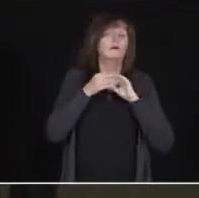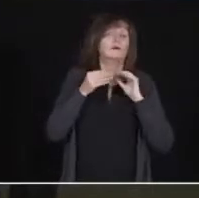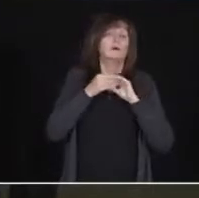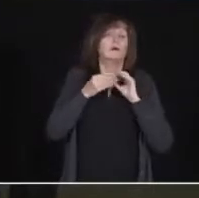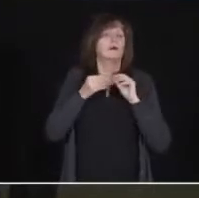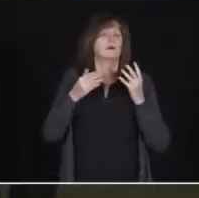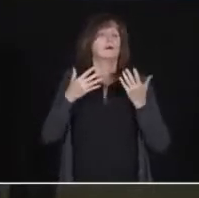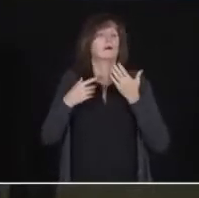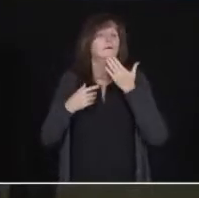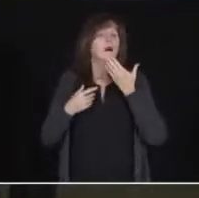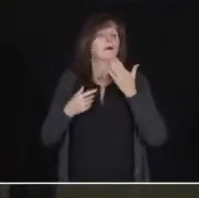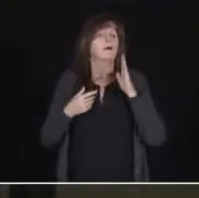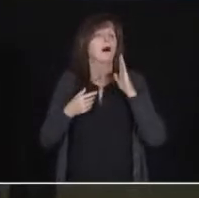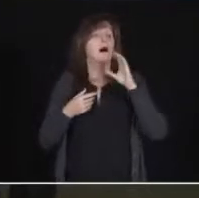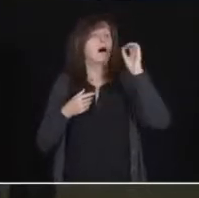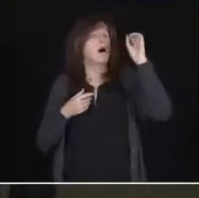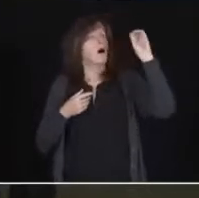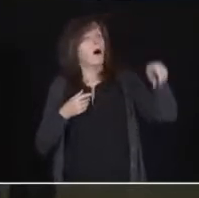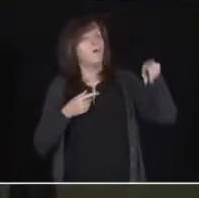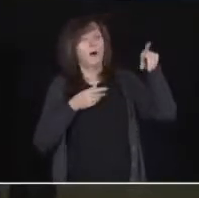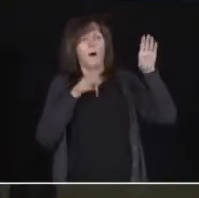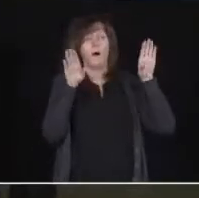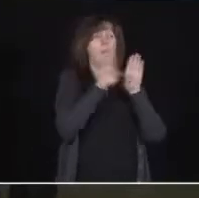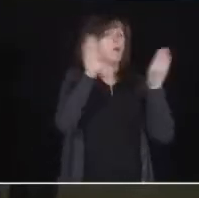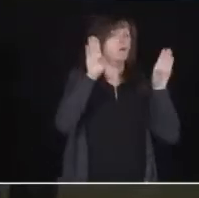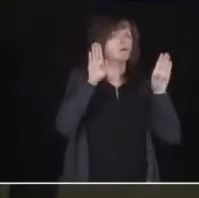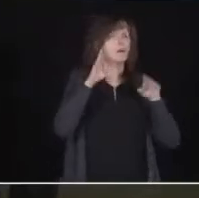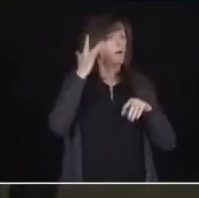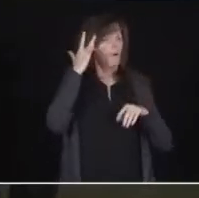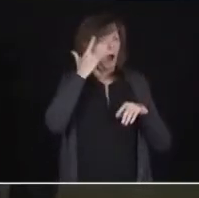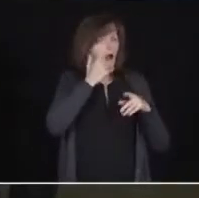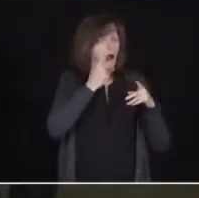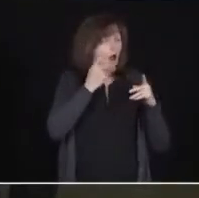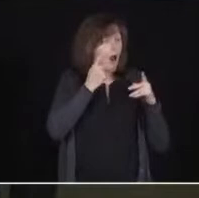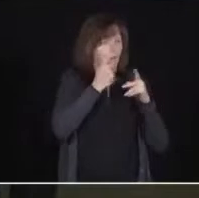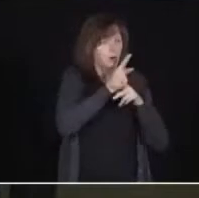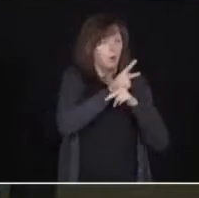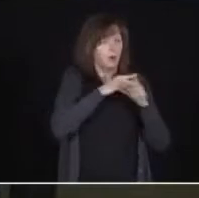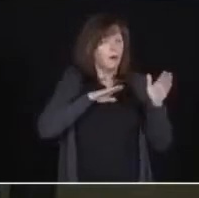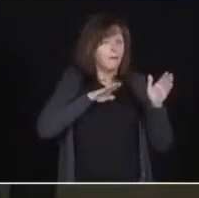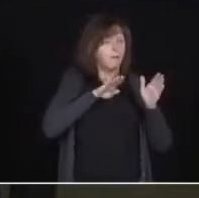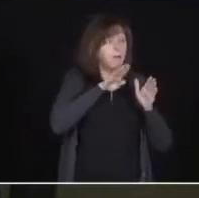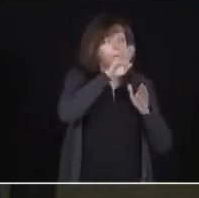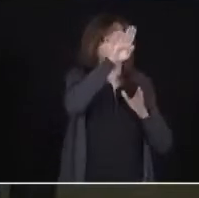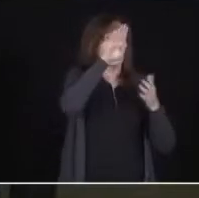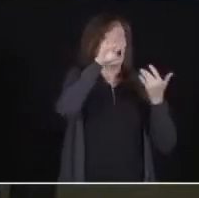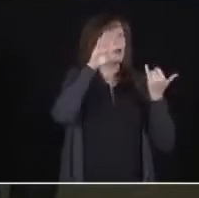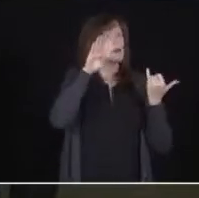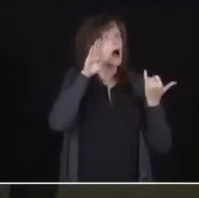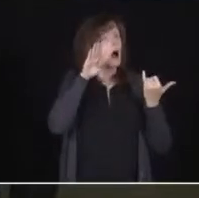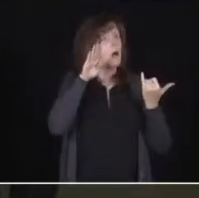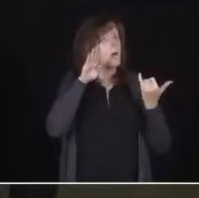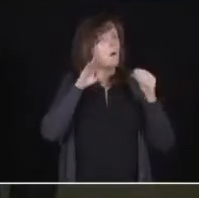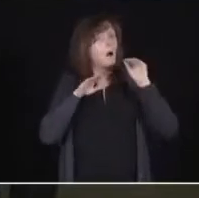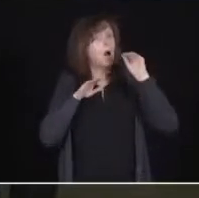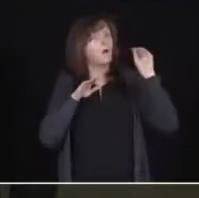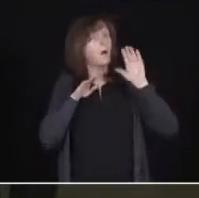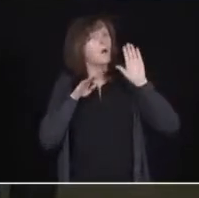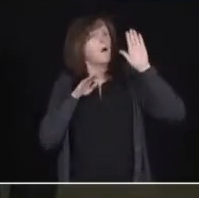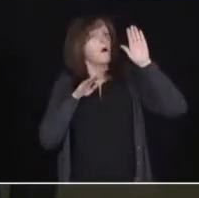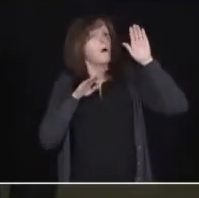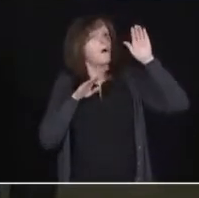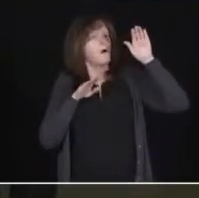cliff. And you know, they're now we're seeing a little change, a